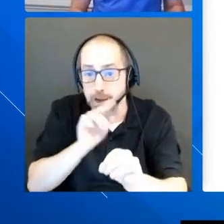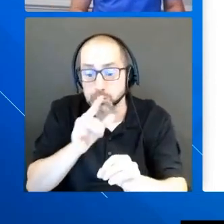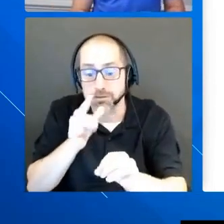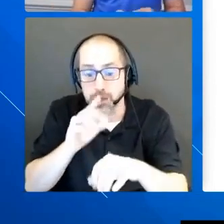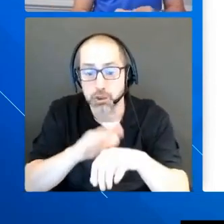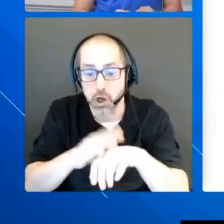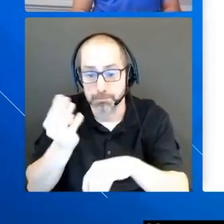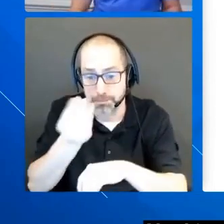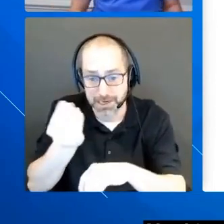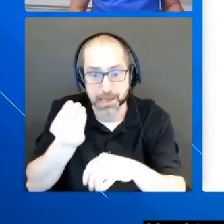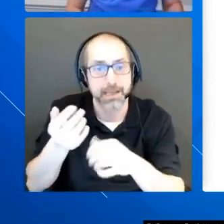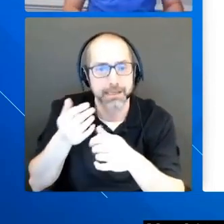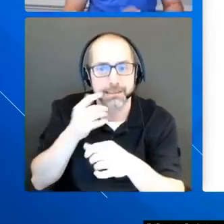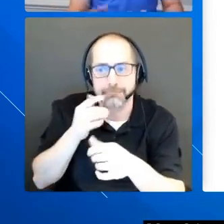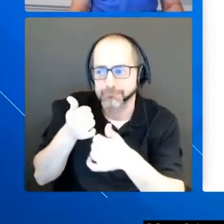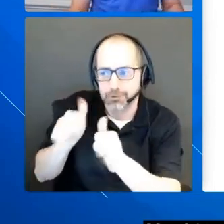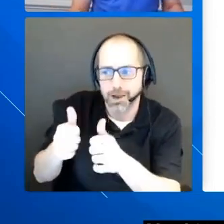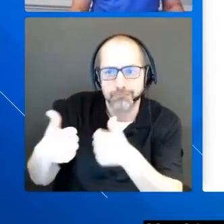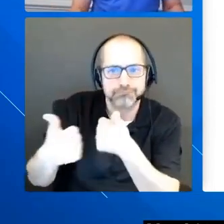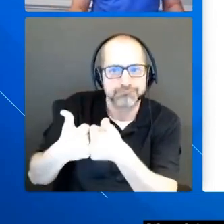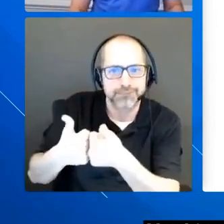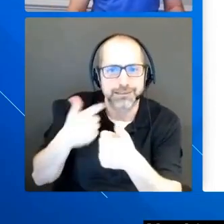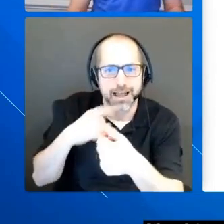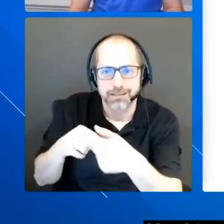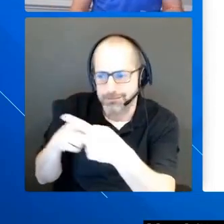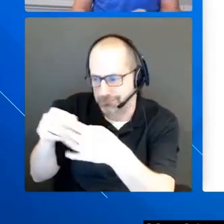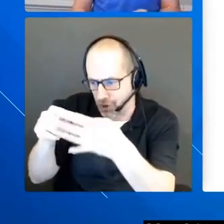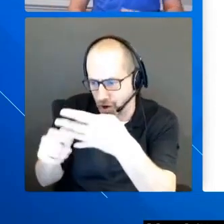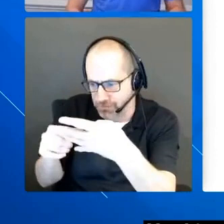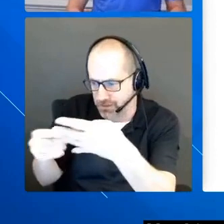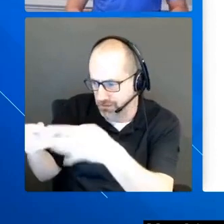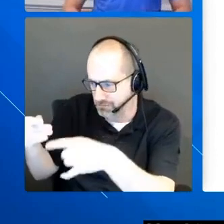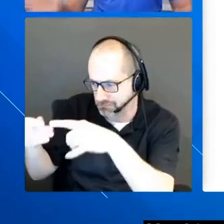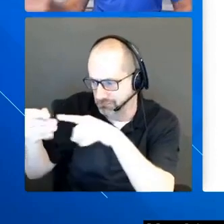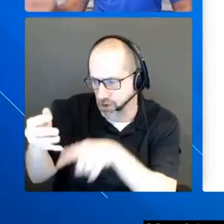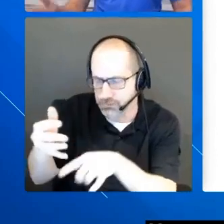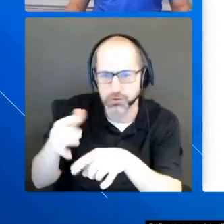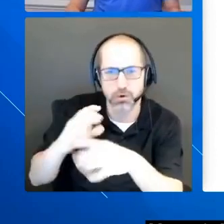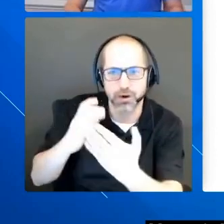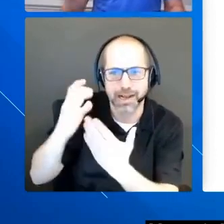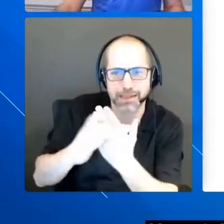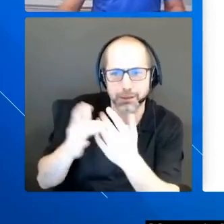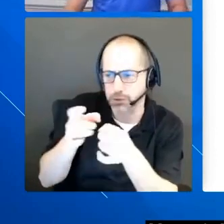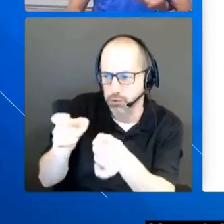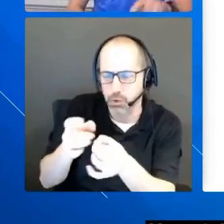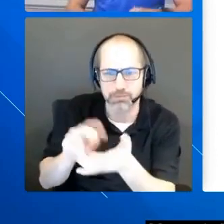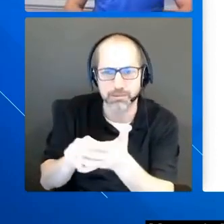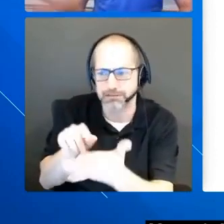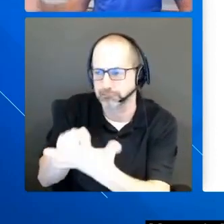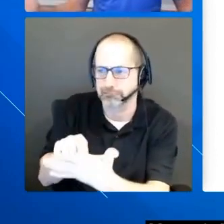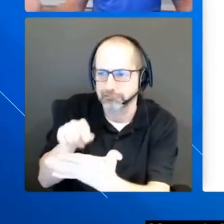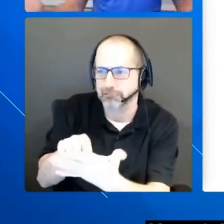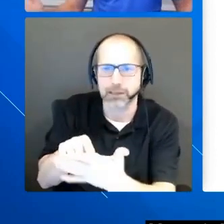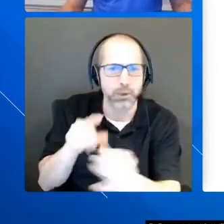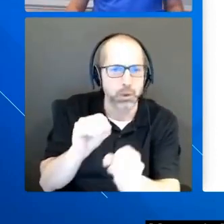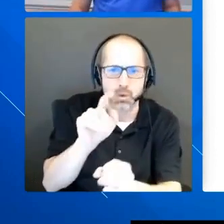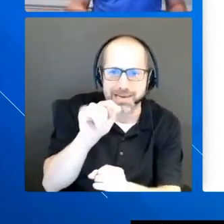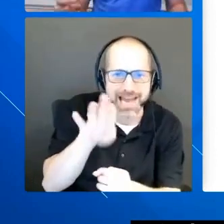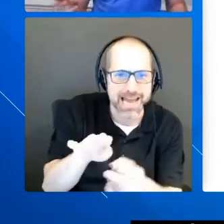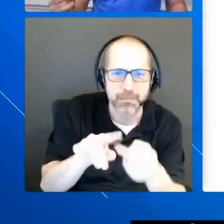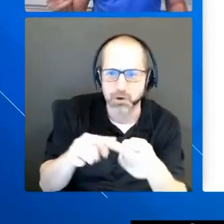You might hit some, please try to find a calendar control. You might hit some where simply nothing works, no tabbing, no arrow keys, you're